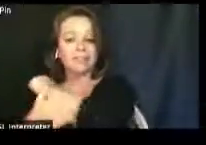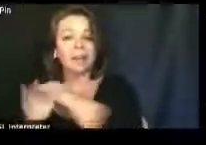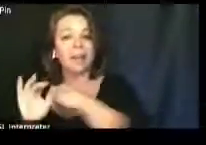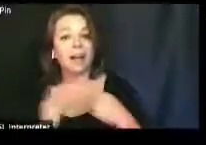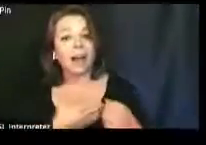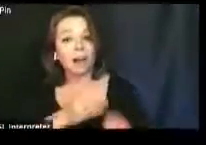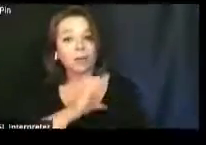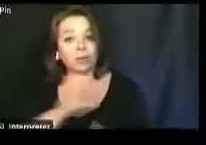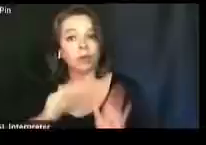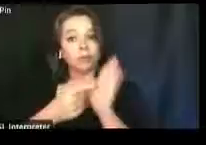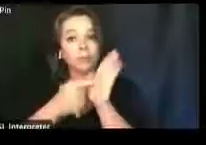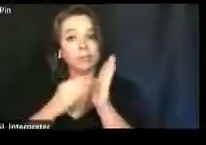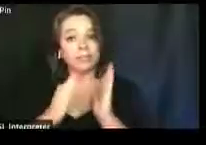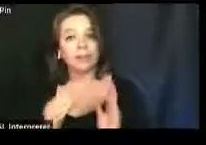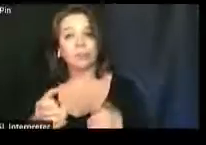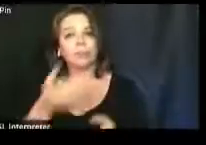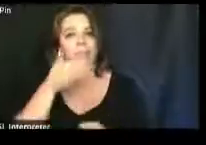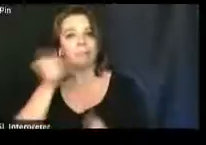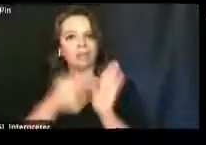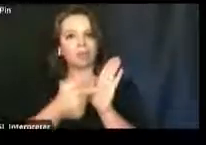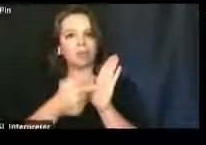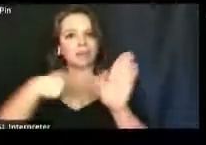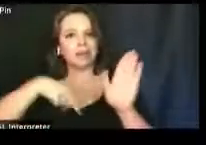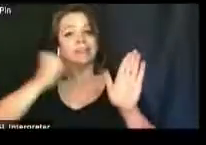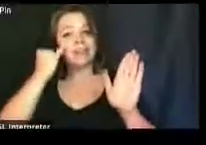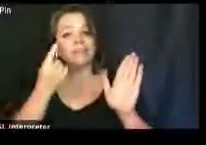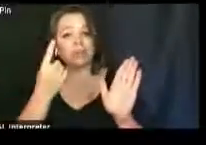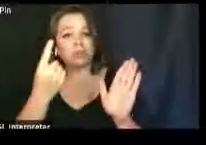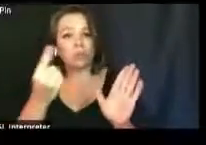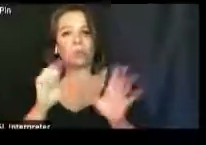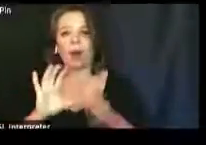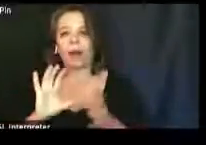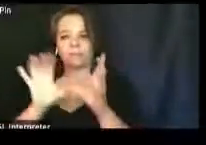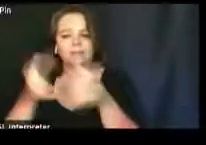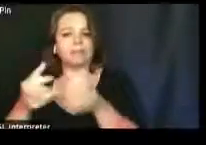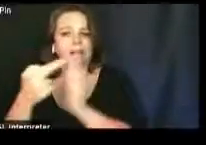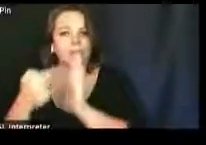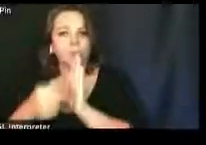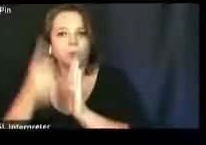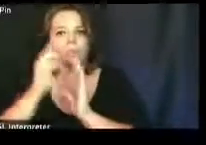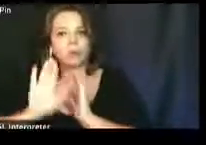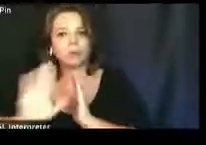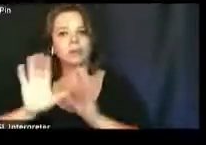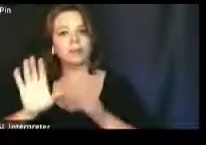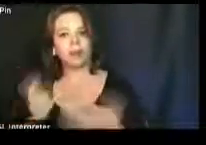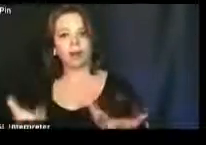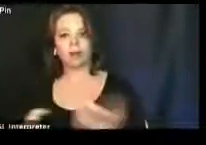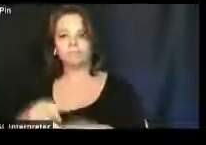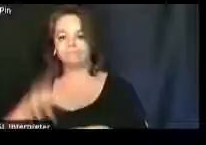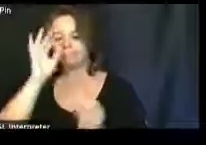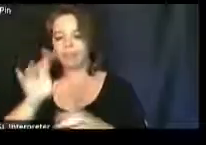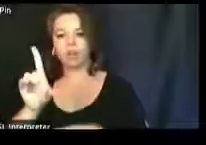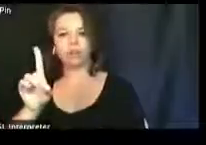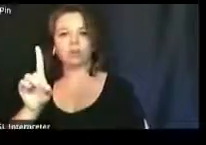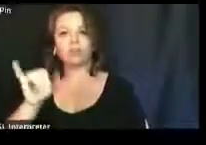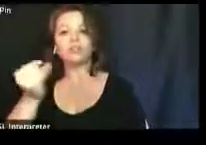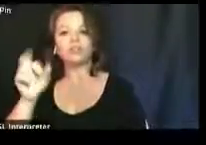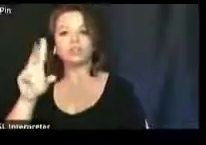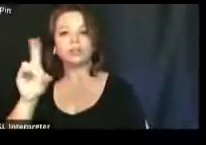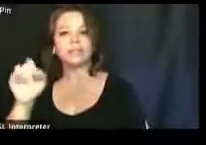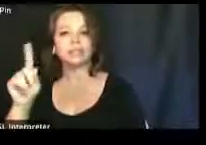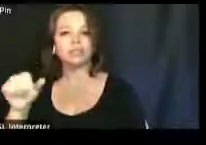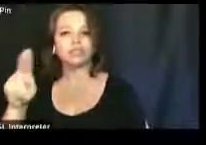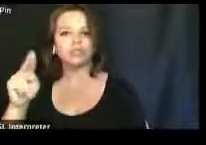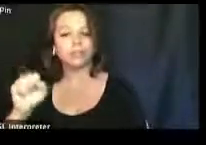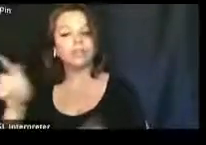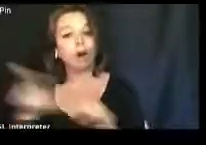there was one set of guidelines for their jurisdictions. I also urge the commission to consider keeping our valleys whole by including